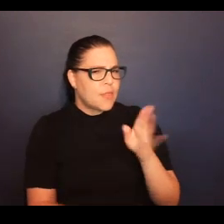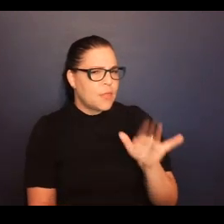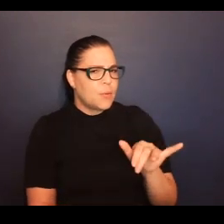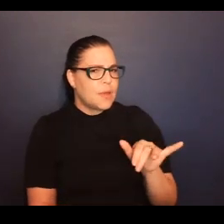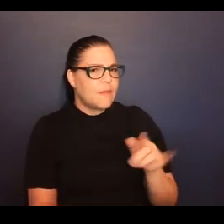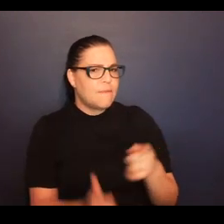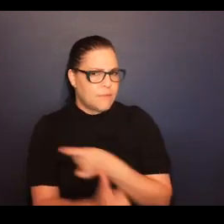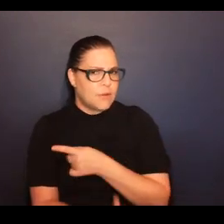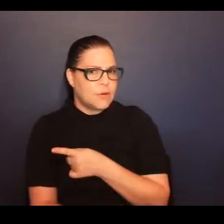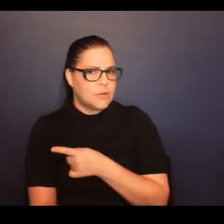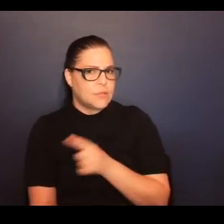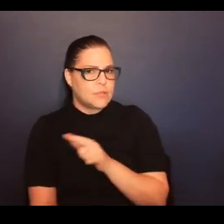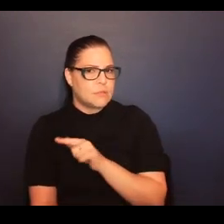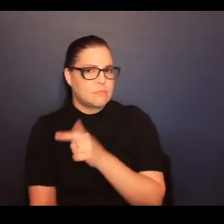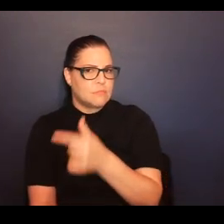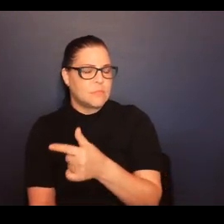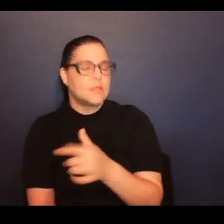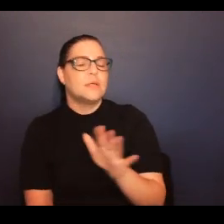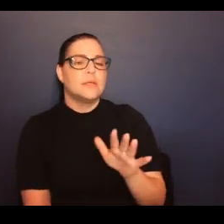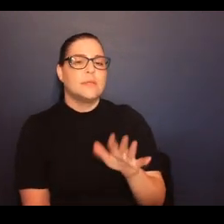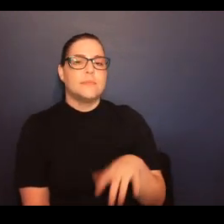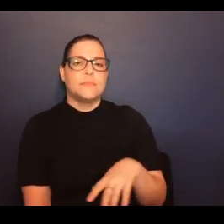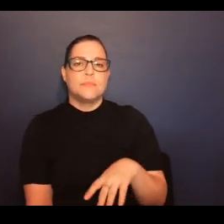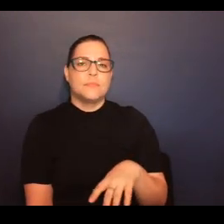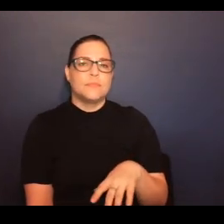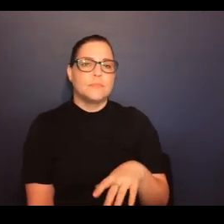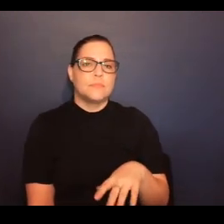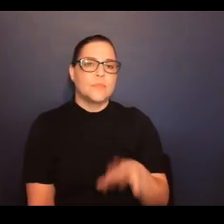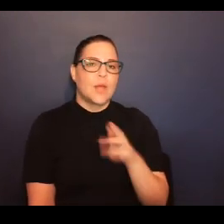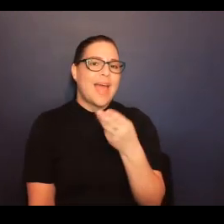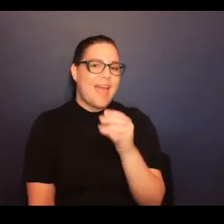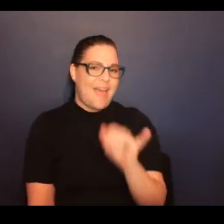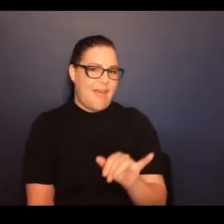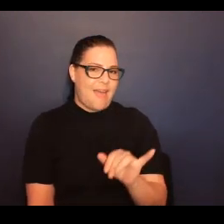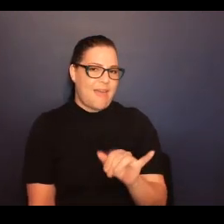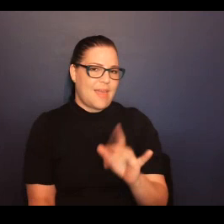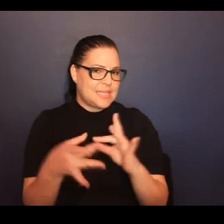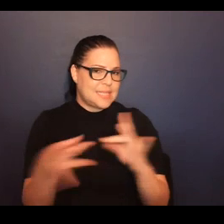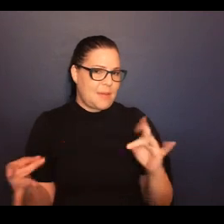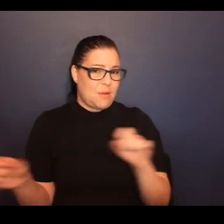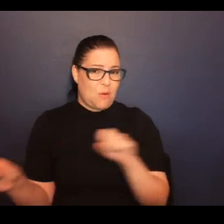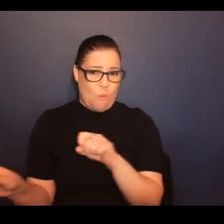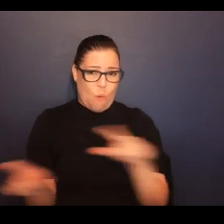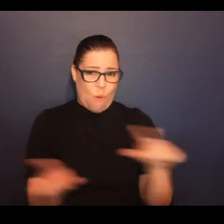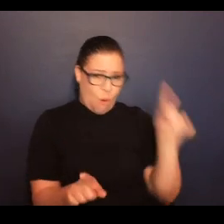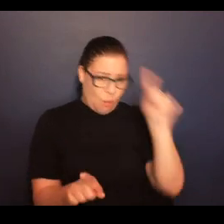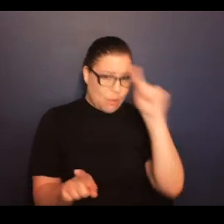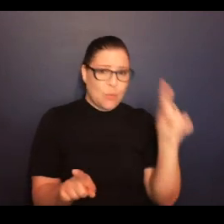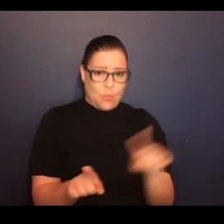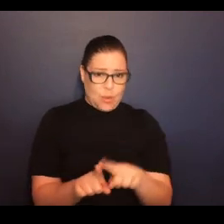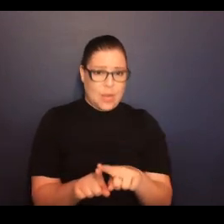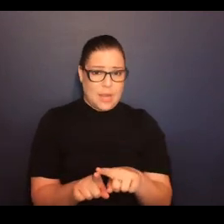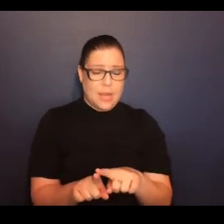Board member respond. One statement. I just want to reflect back on what we all agreed on. This